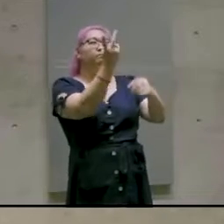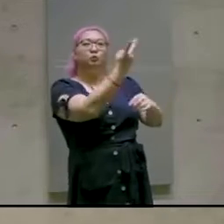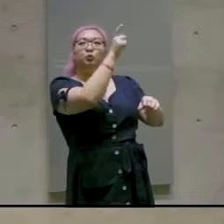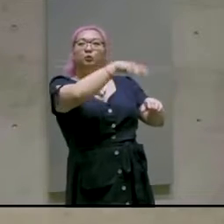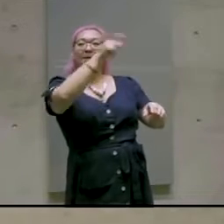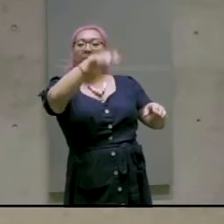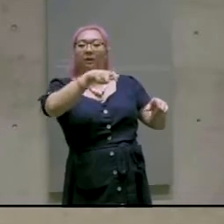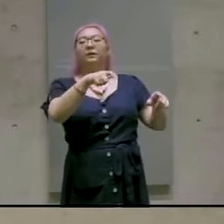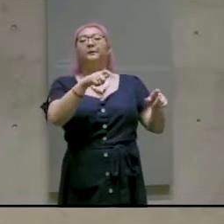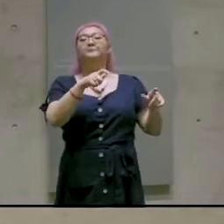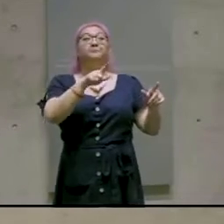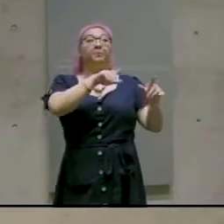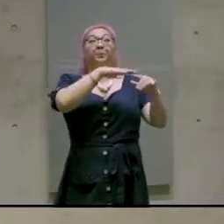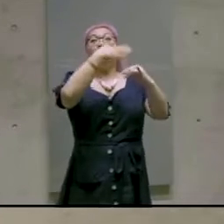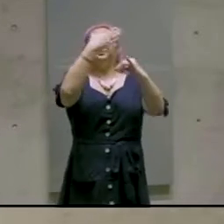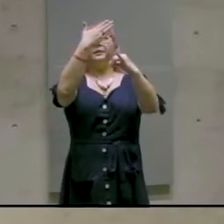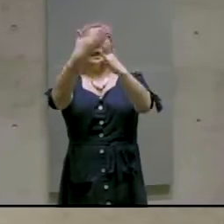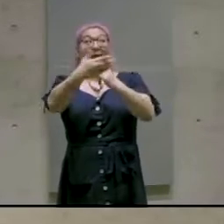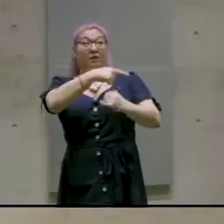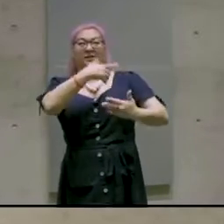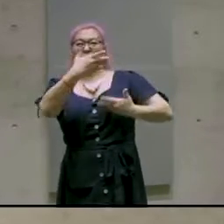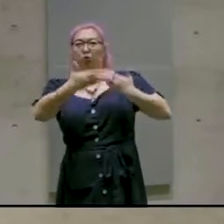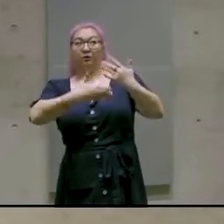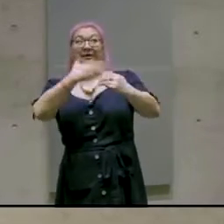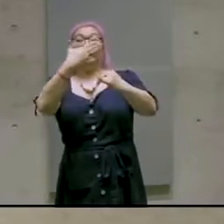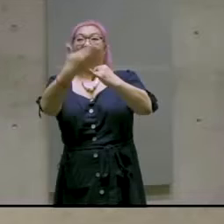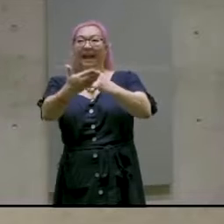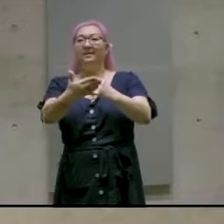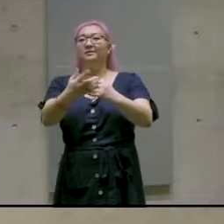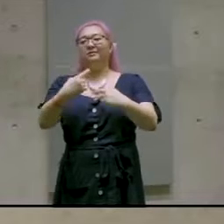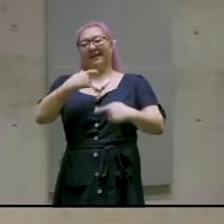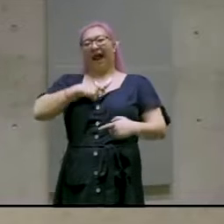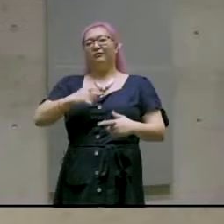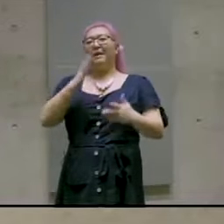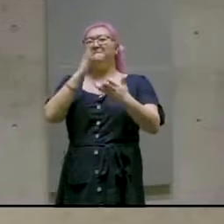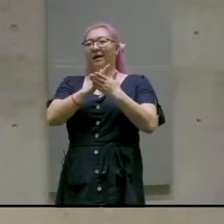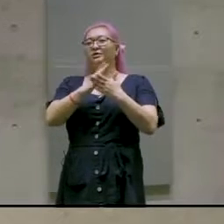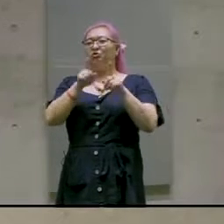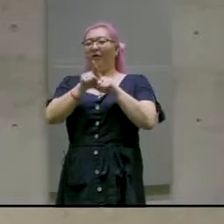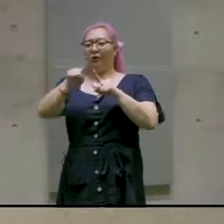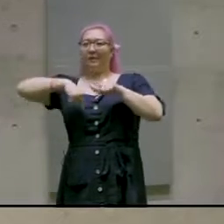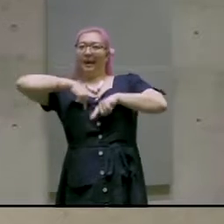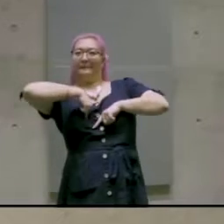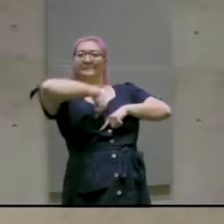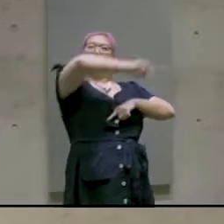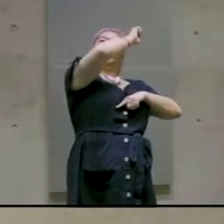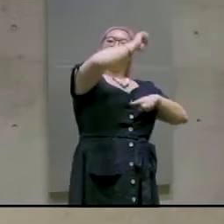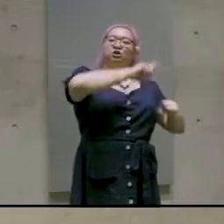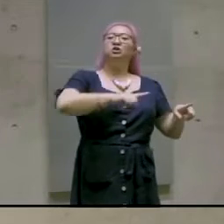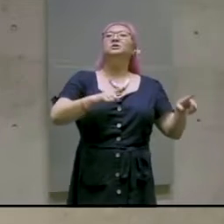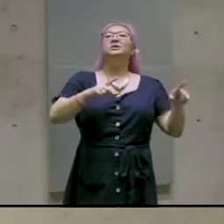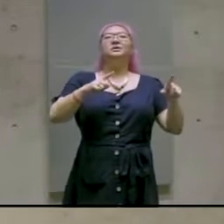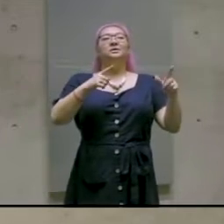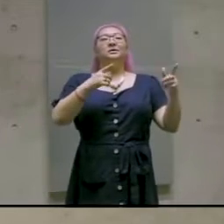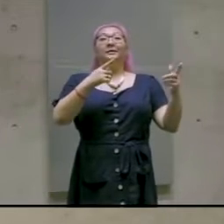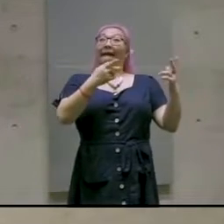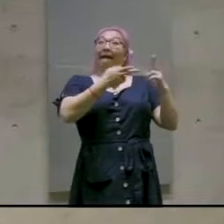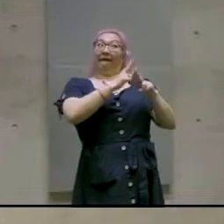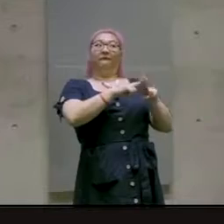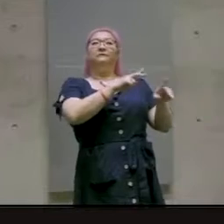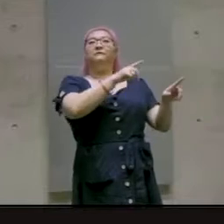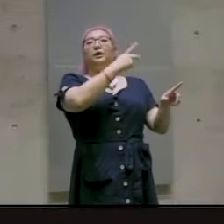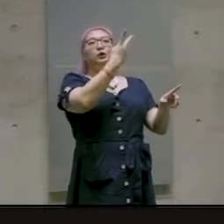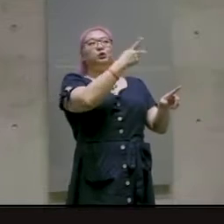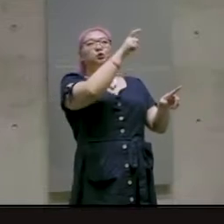narrative arc, the player is given a choice of how they wish to be banished. If they've got sufficient cachet with both characters, they can ask them